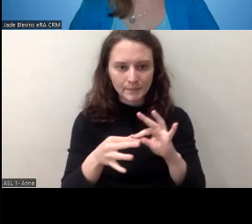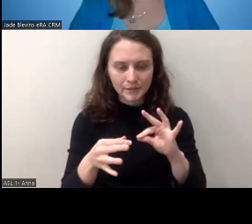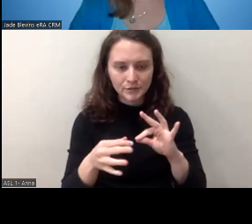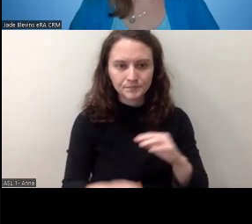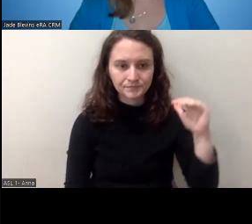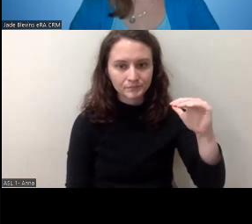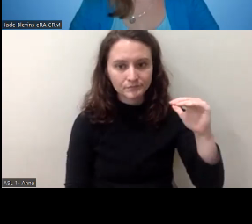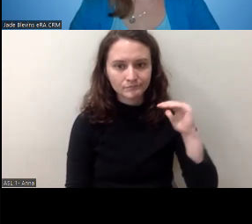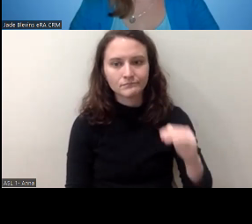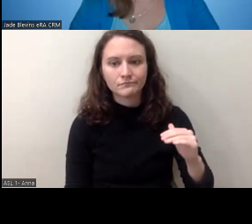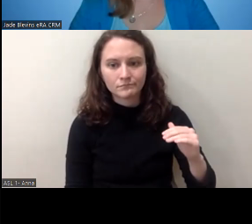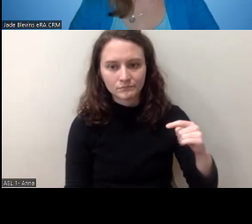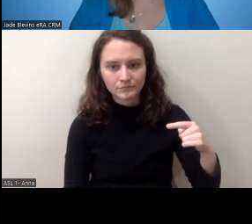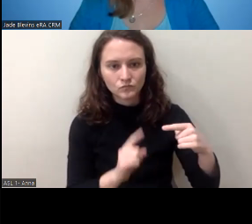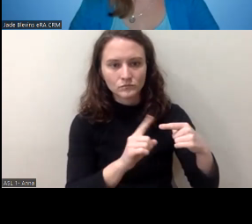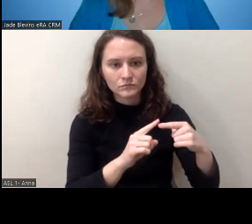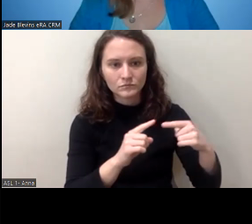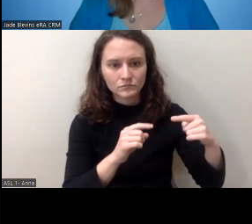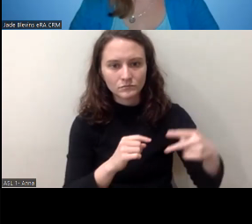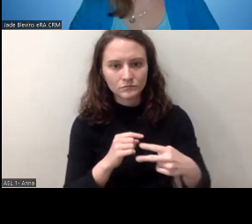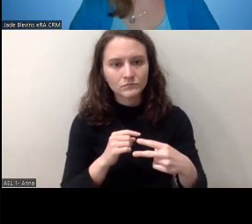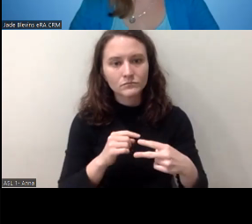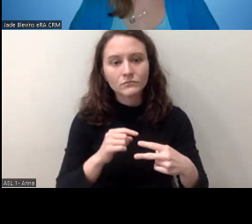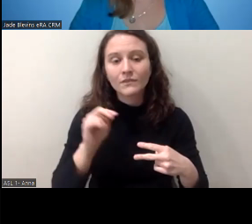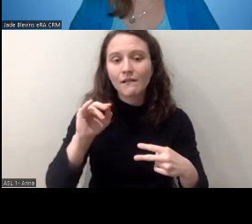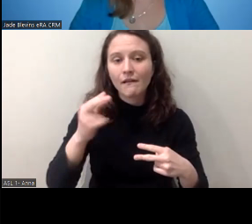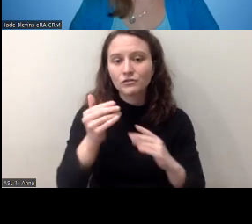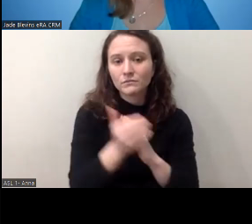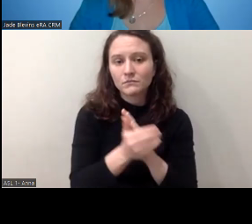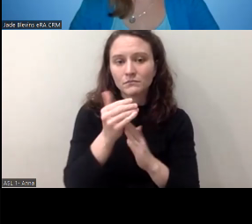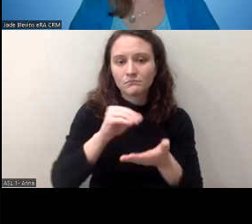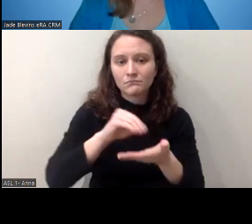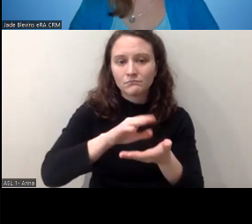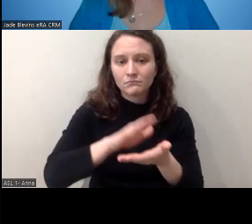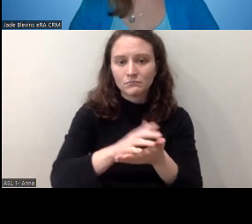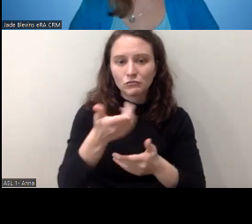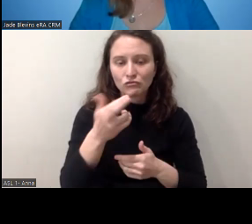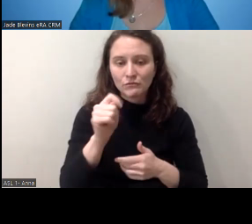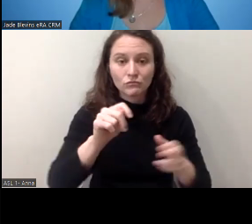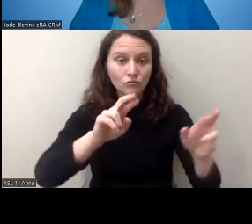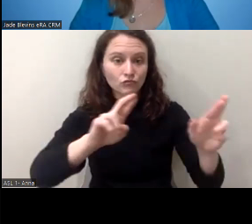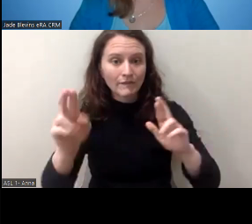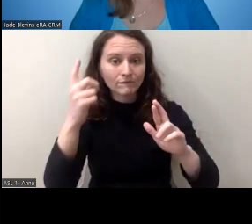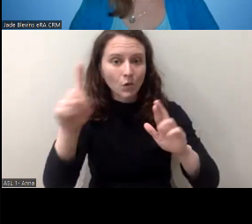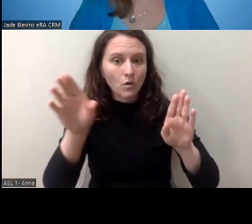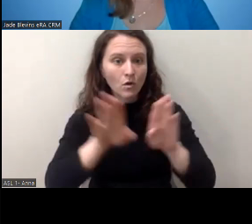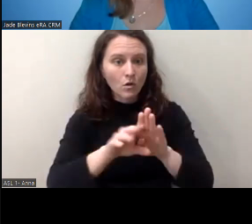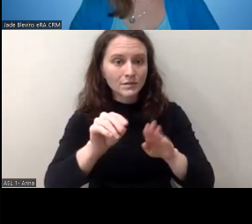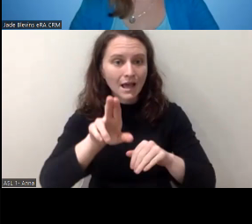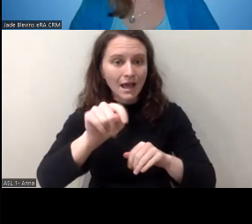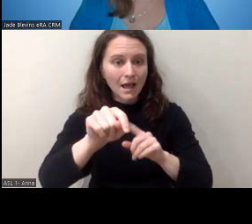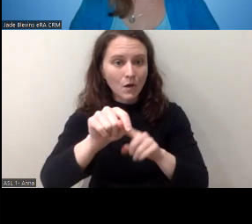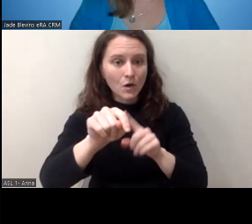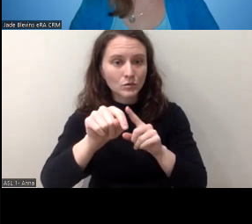NIH automatically marks grants as ready for closeout, making the links appear in Commons when the project period end date has passed and there's